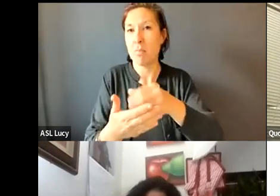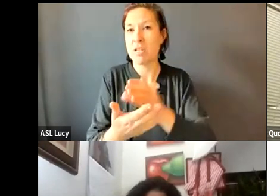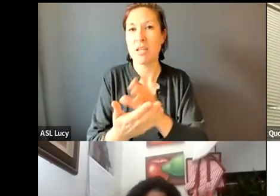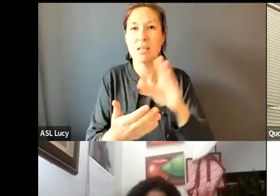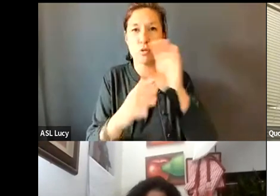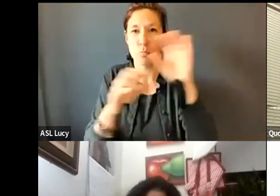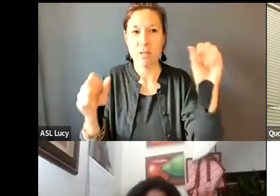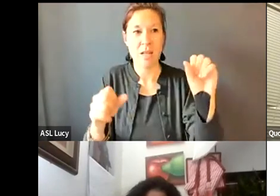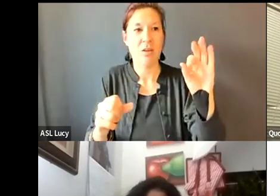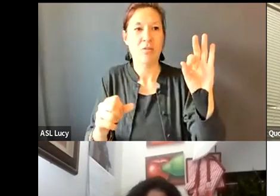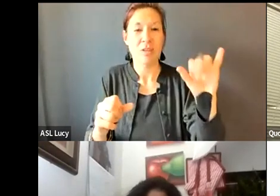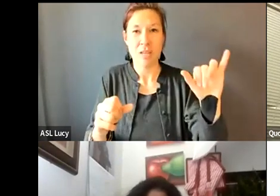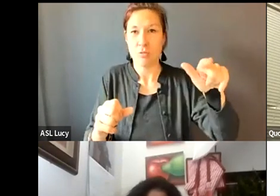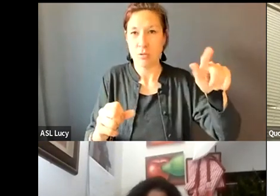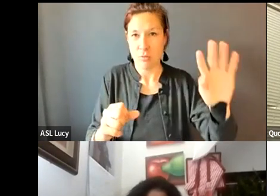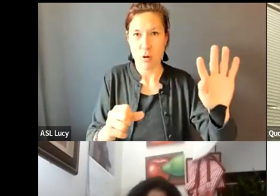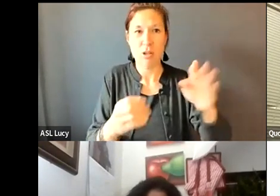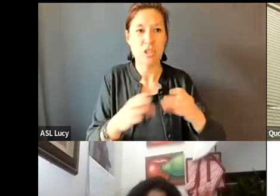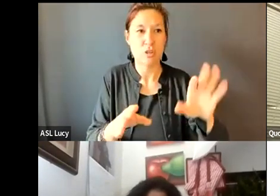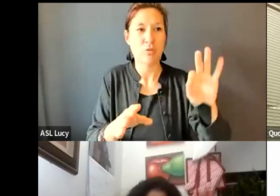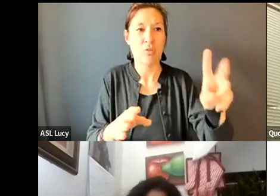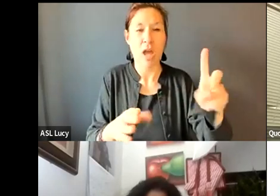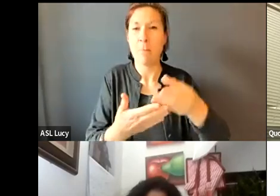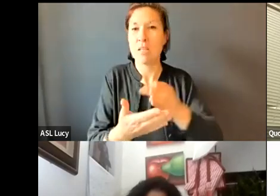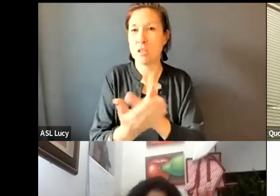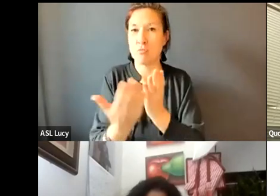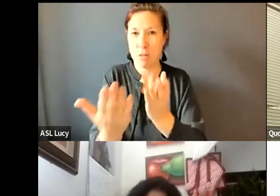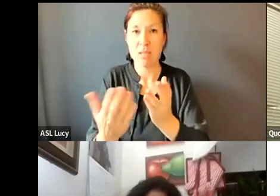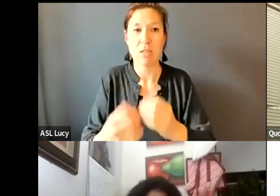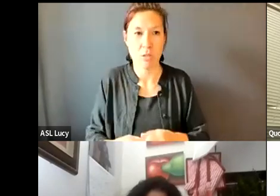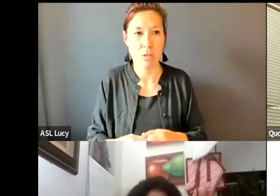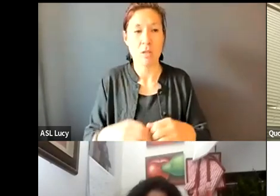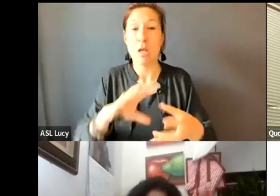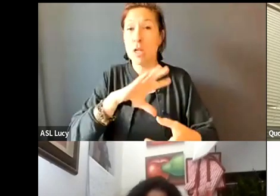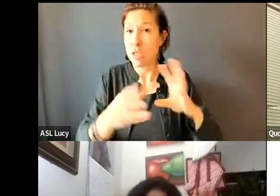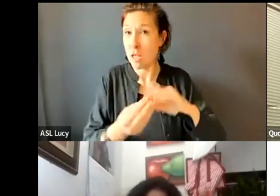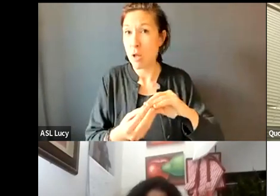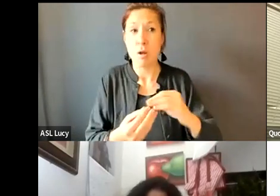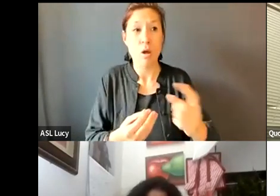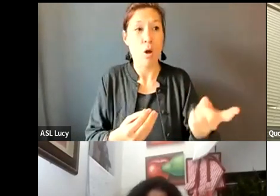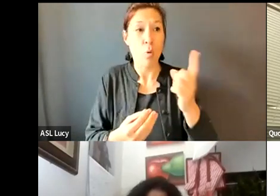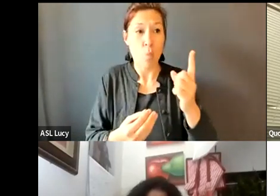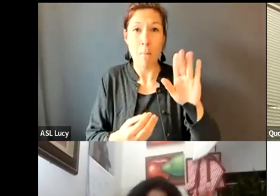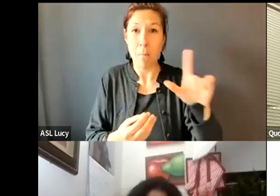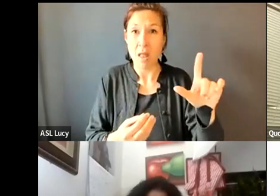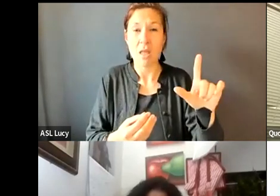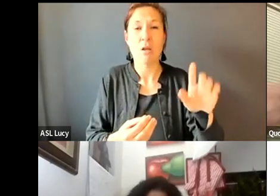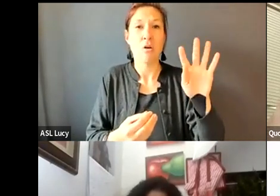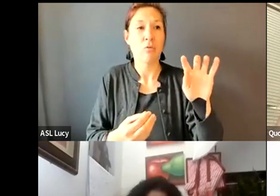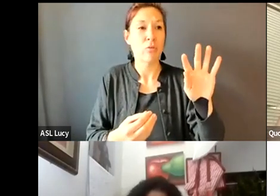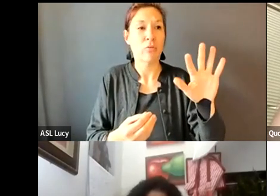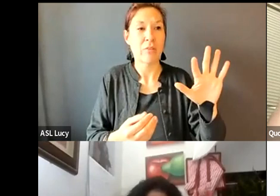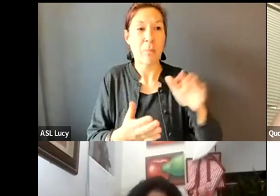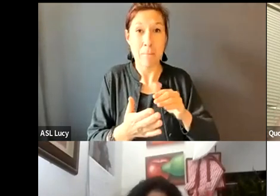this school 24 general fund budget recommendation in the amount of 1 billion 445 000